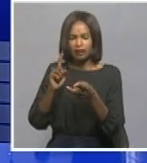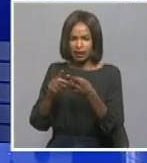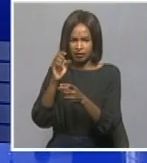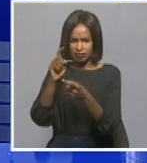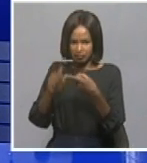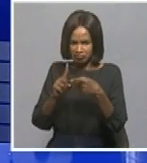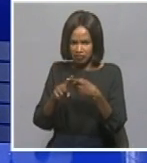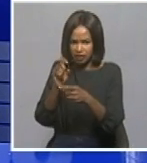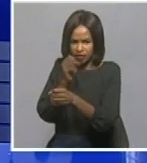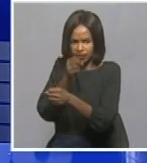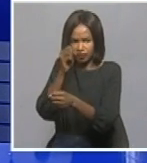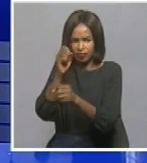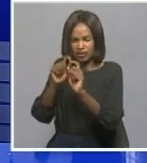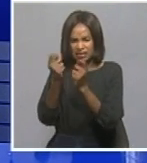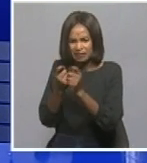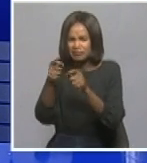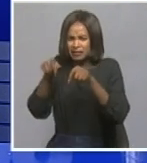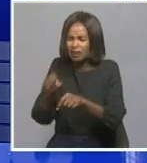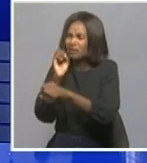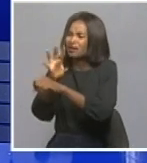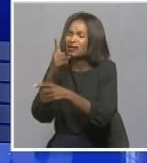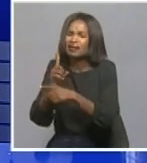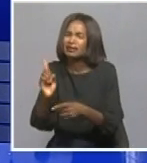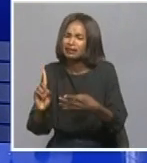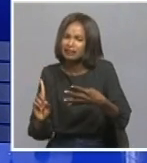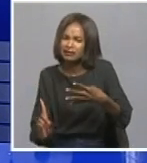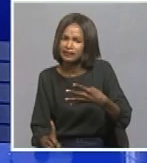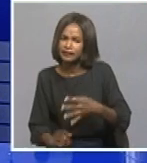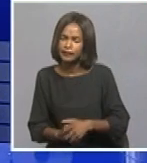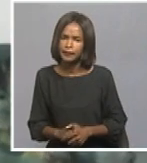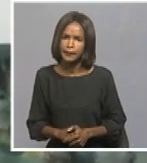of the recommendations that your task team has currently made?